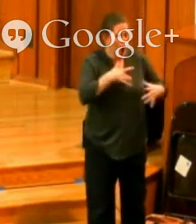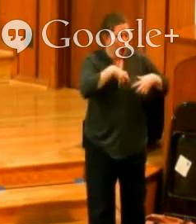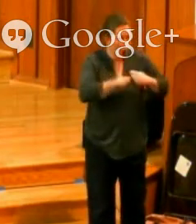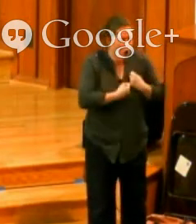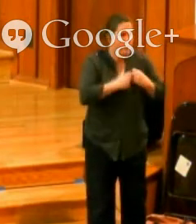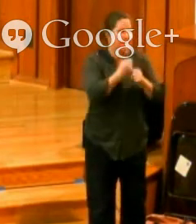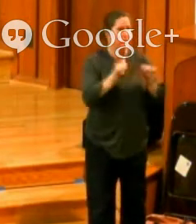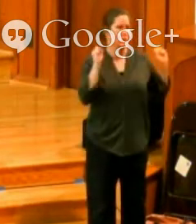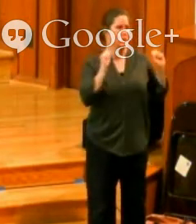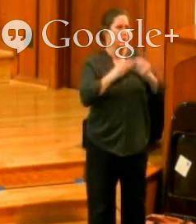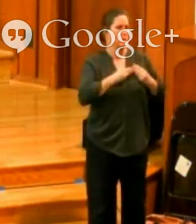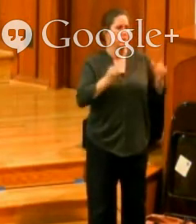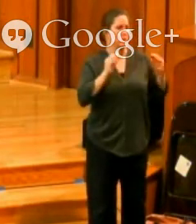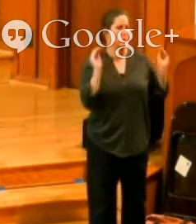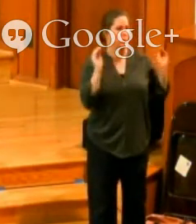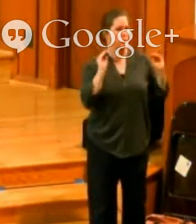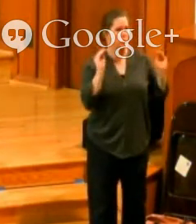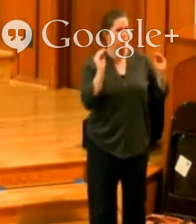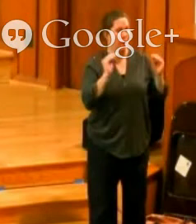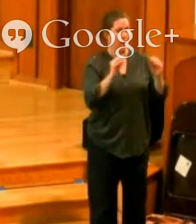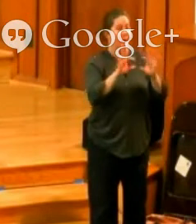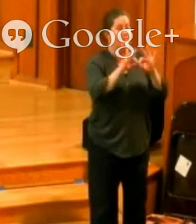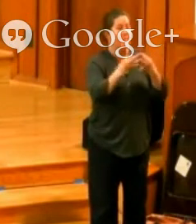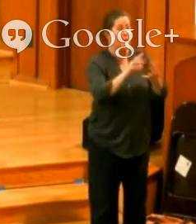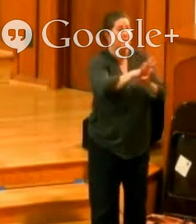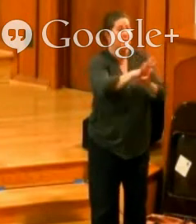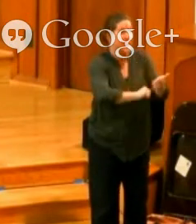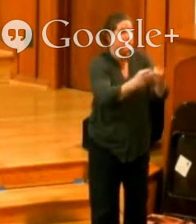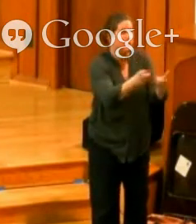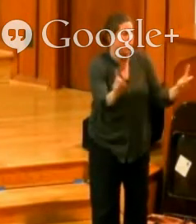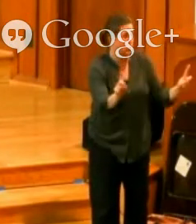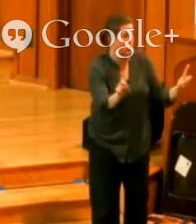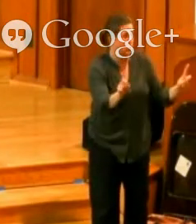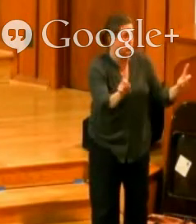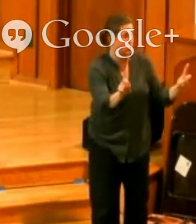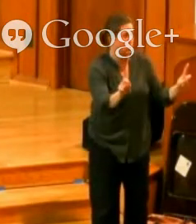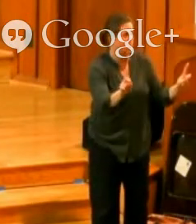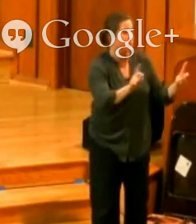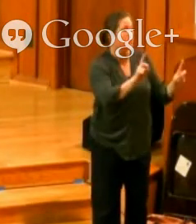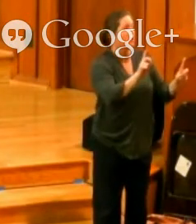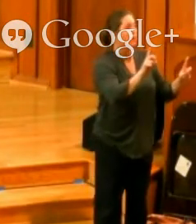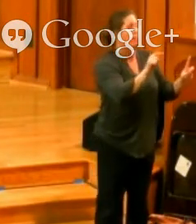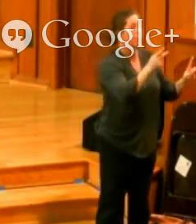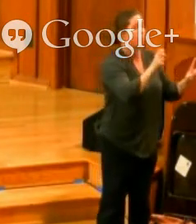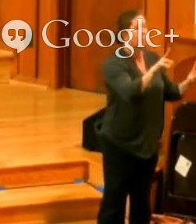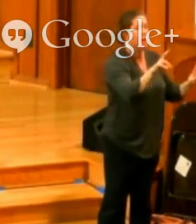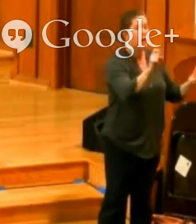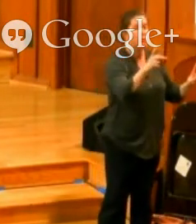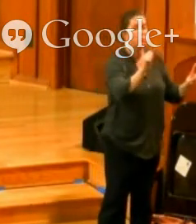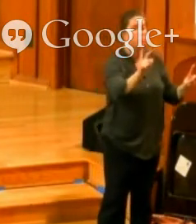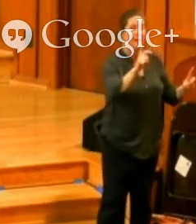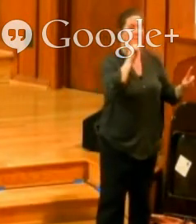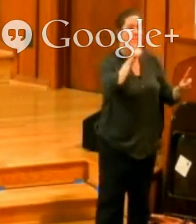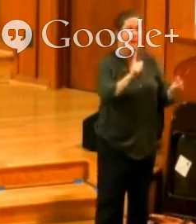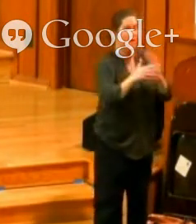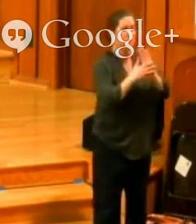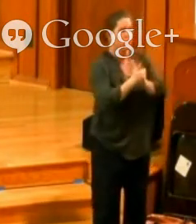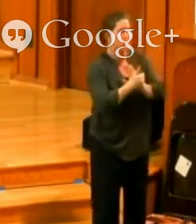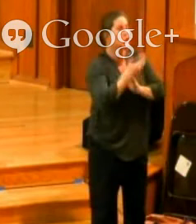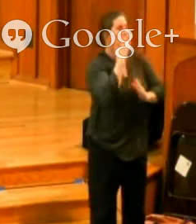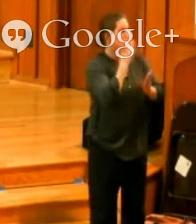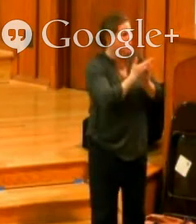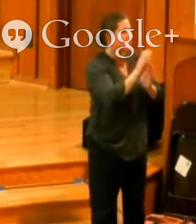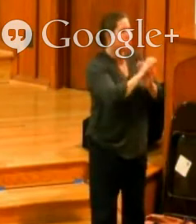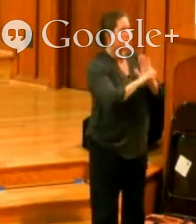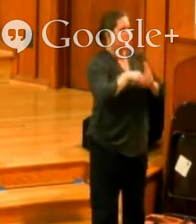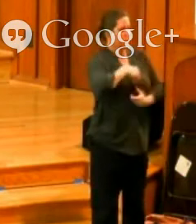families, separated by divorce. Thou shalt not commit adultery is a very good commandment to have. It's a very good